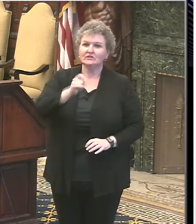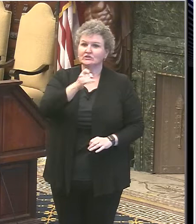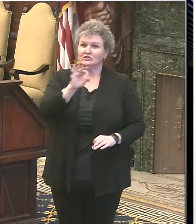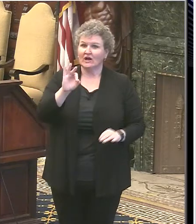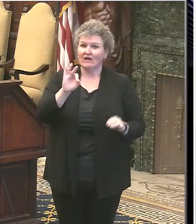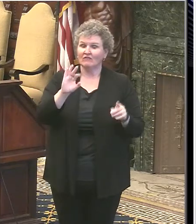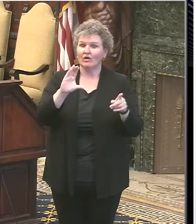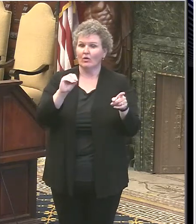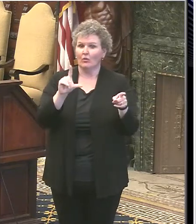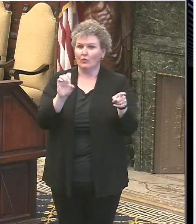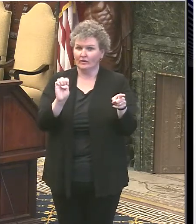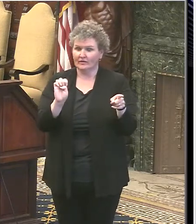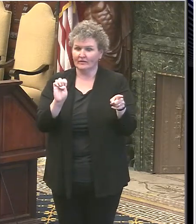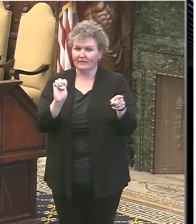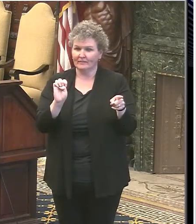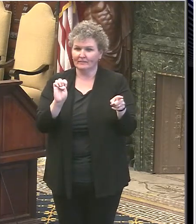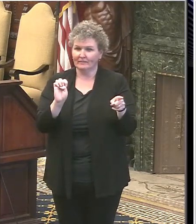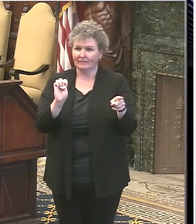Fox 29.